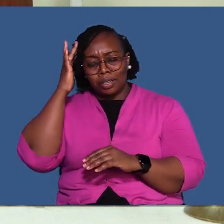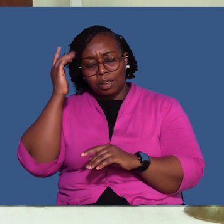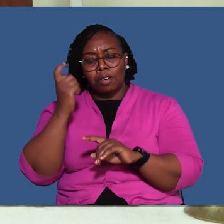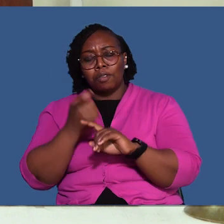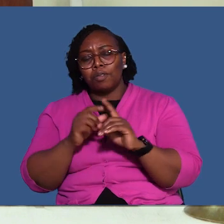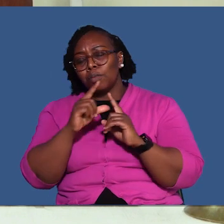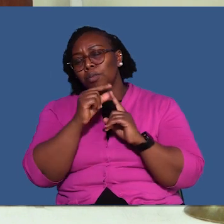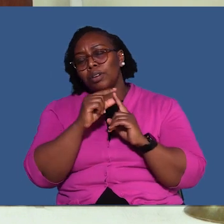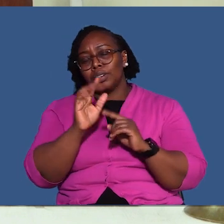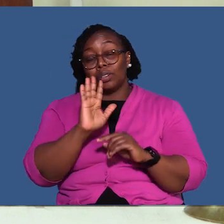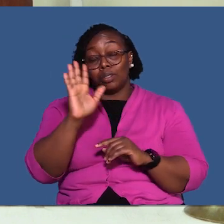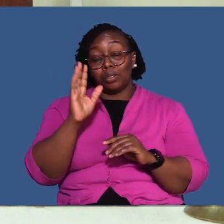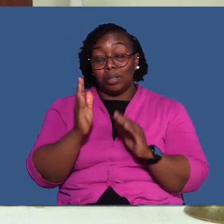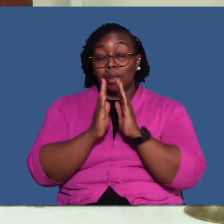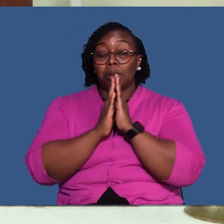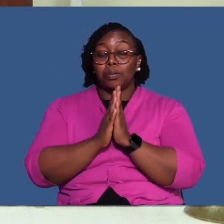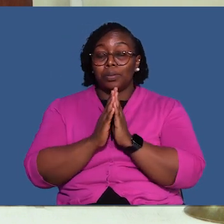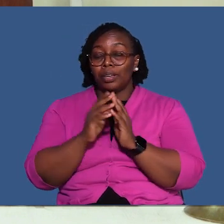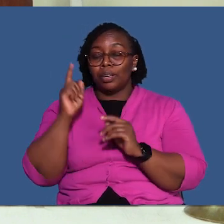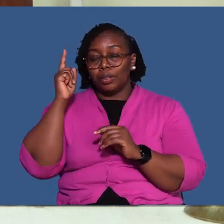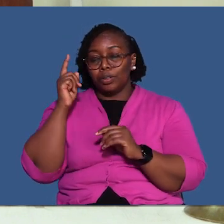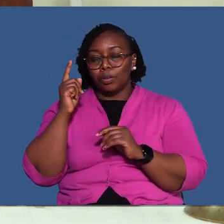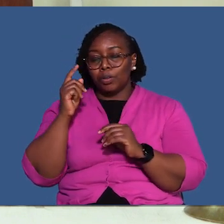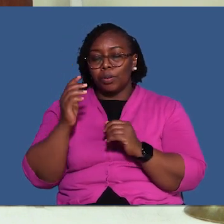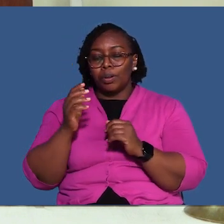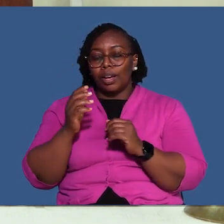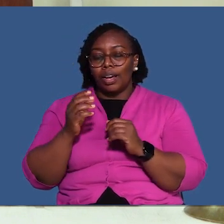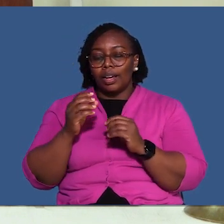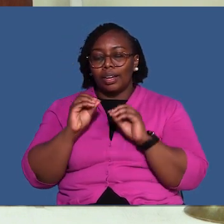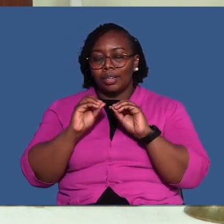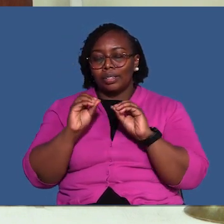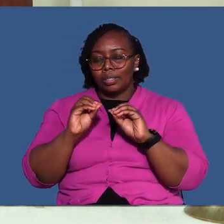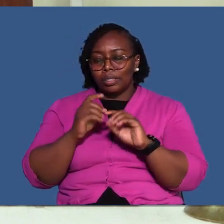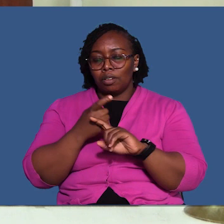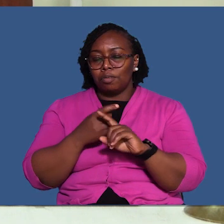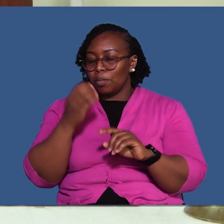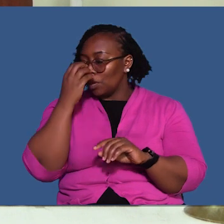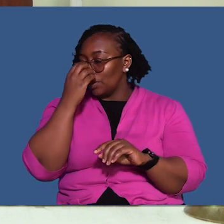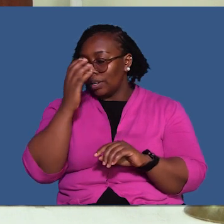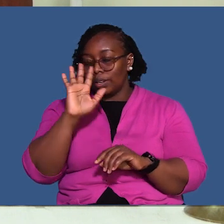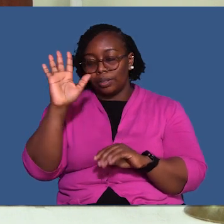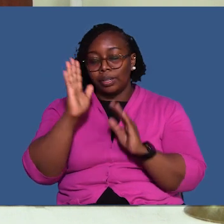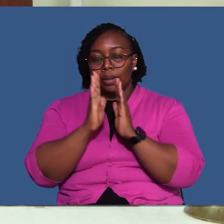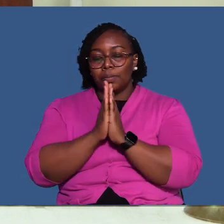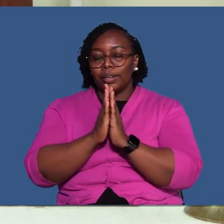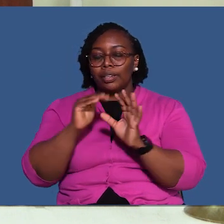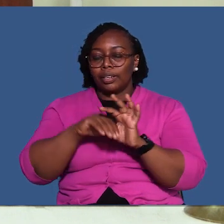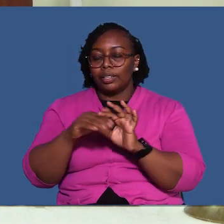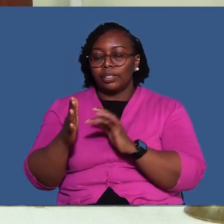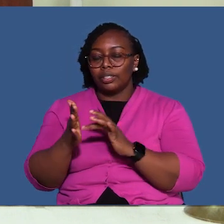will inspire us in accordance to your will. For this we pray in Jesus' name.